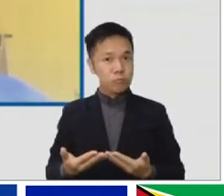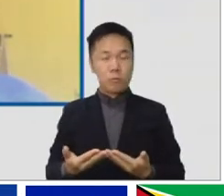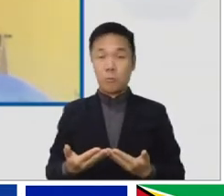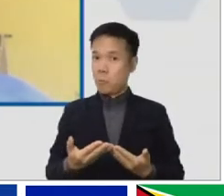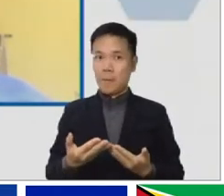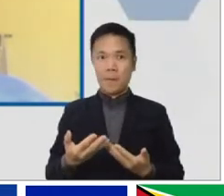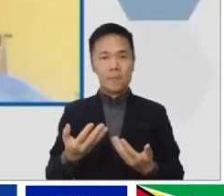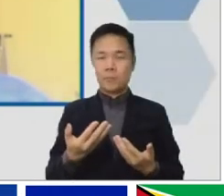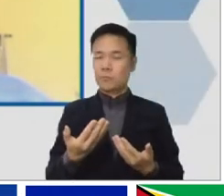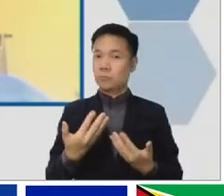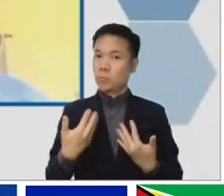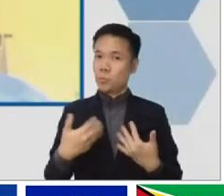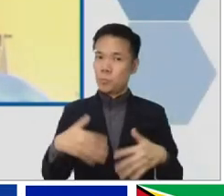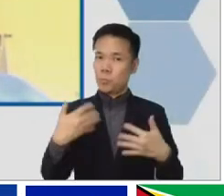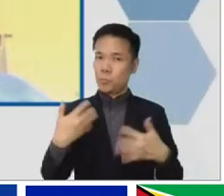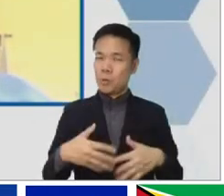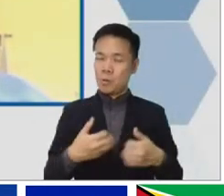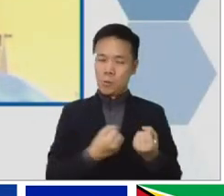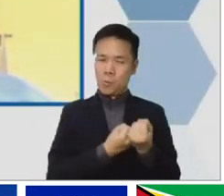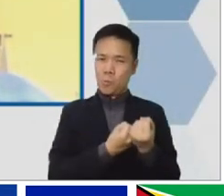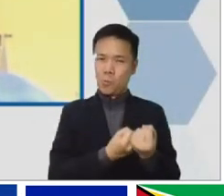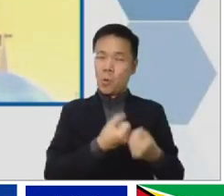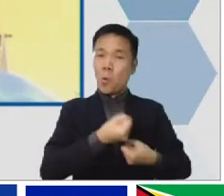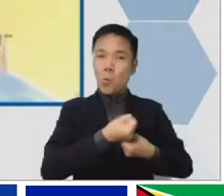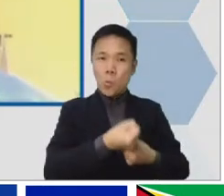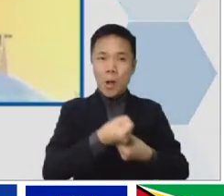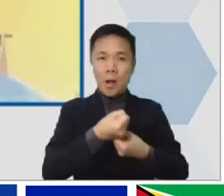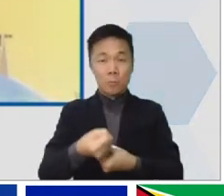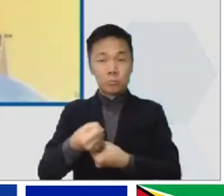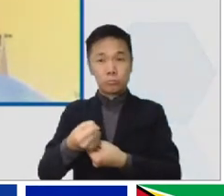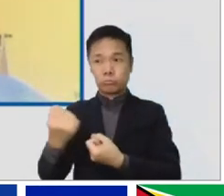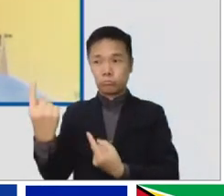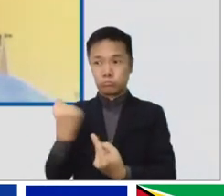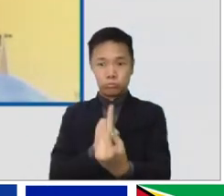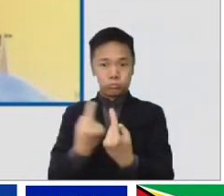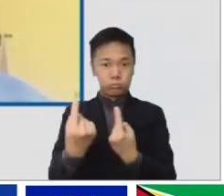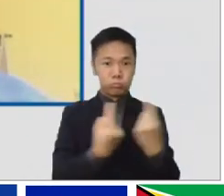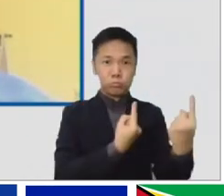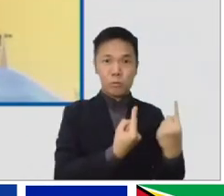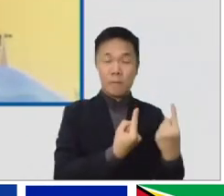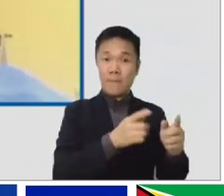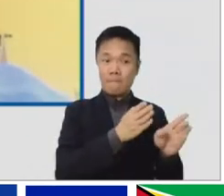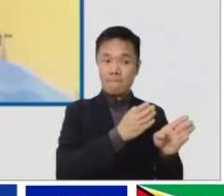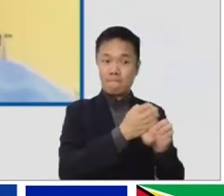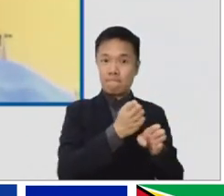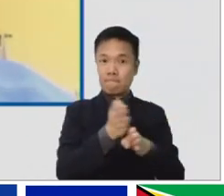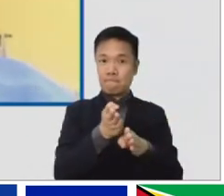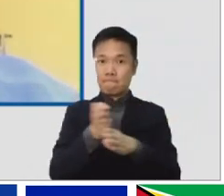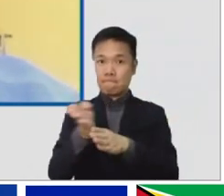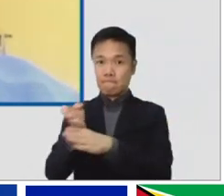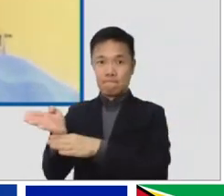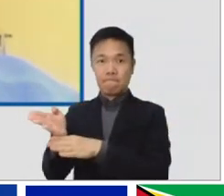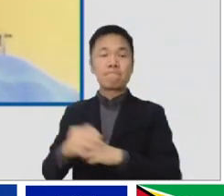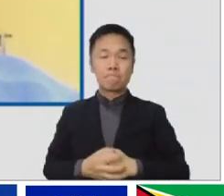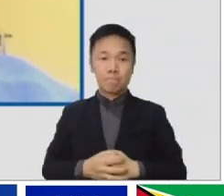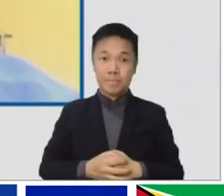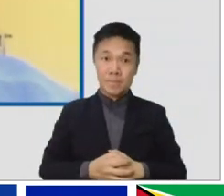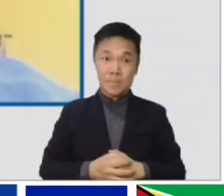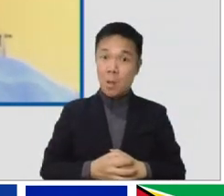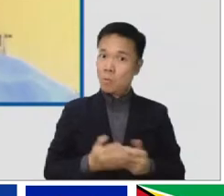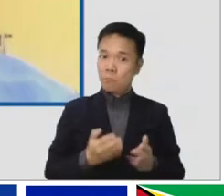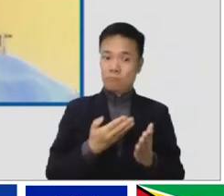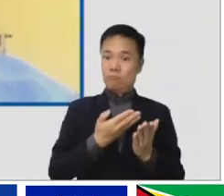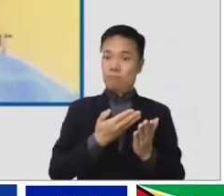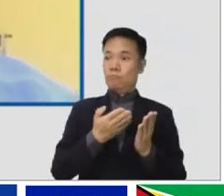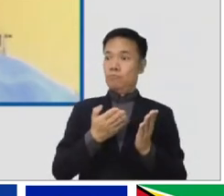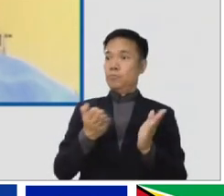from different areas of knowledge and areas of action that obviously should interact between themselves